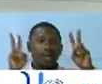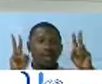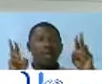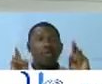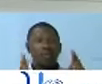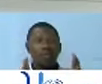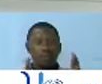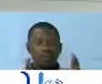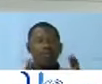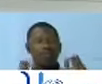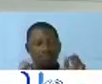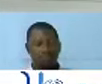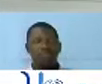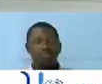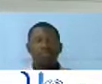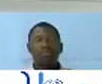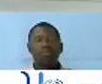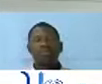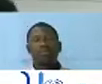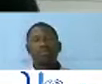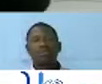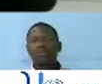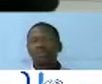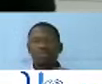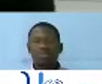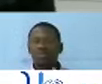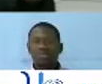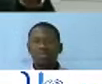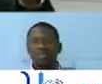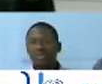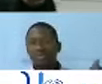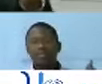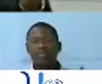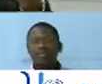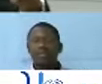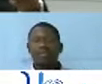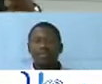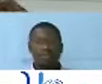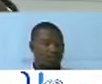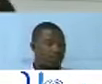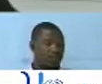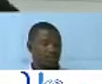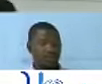fruition. You cannot escape. You have his security people will arrest you.